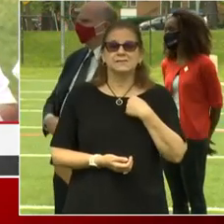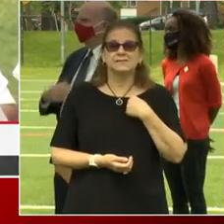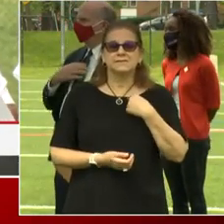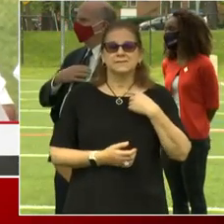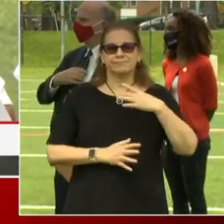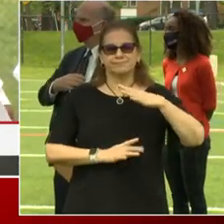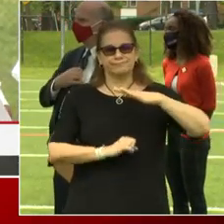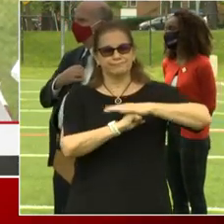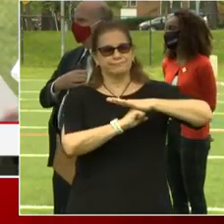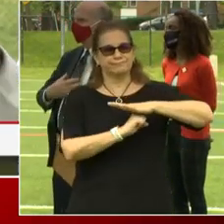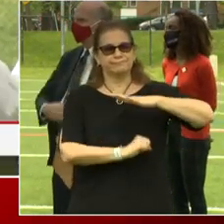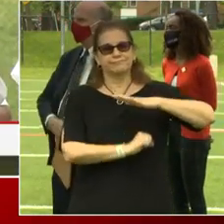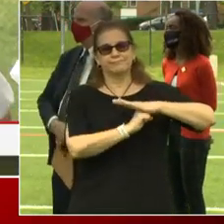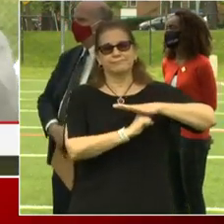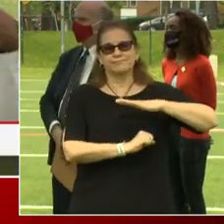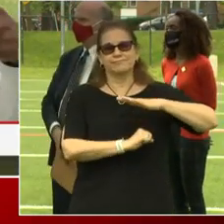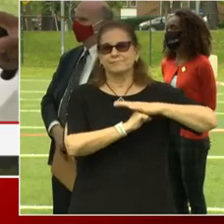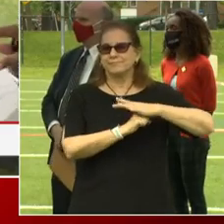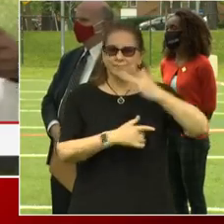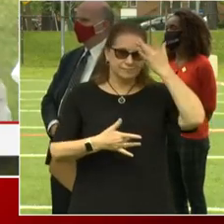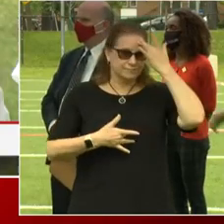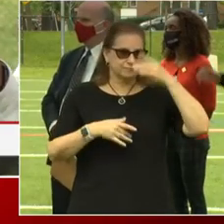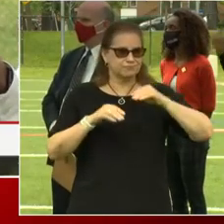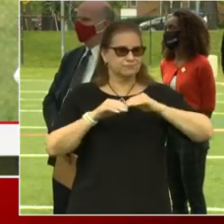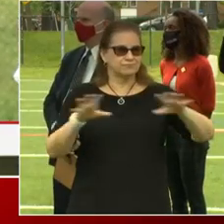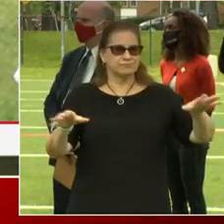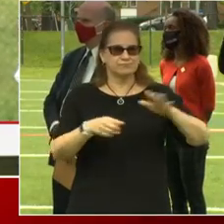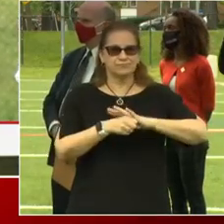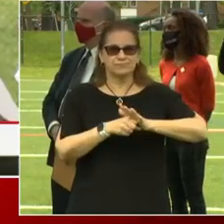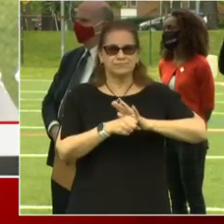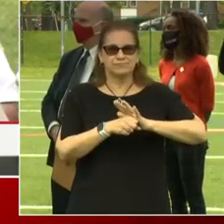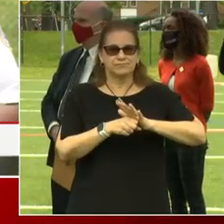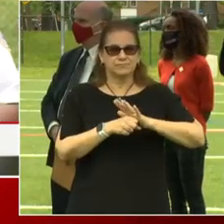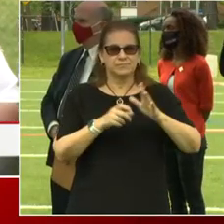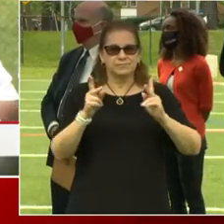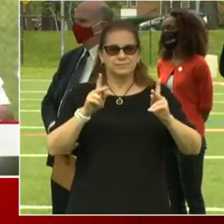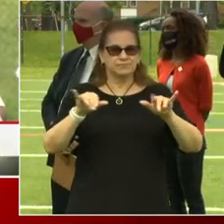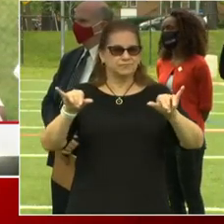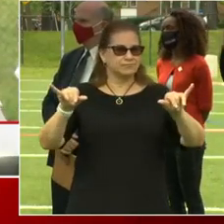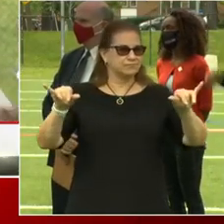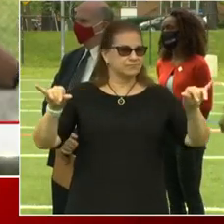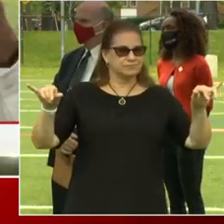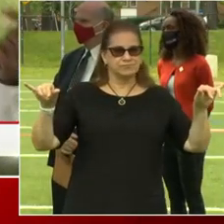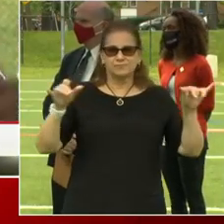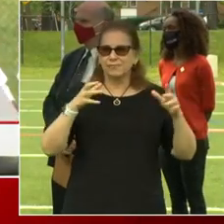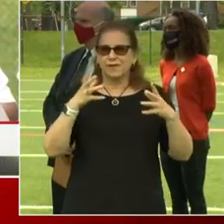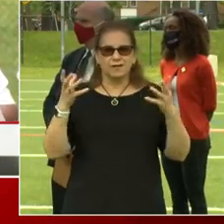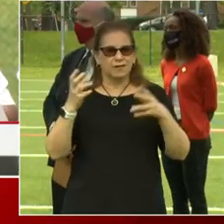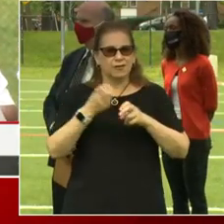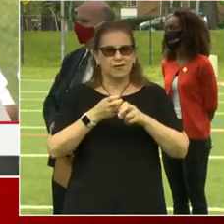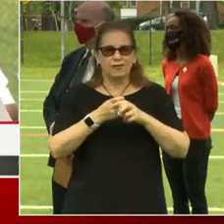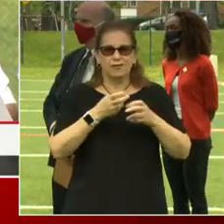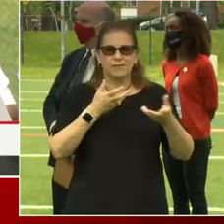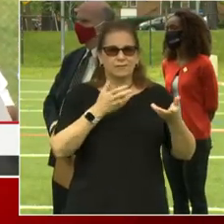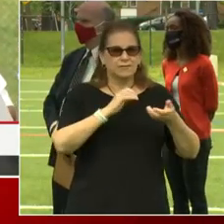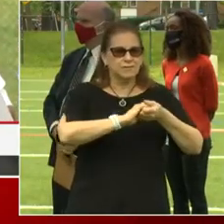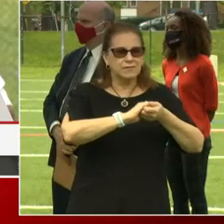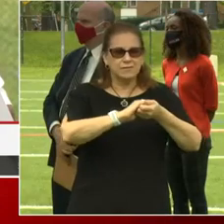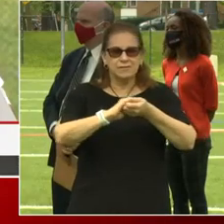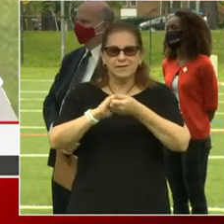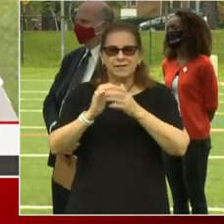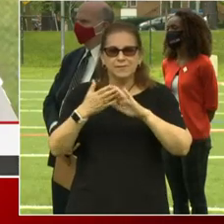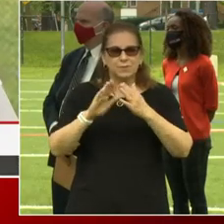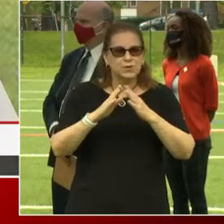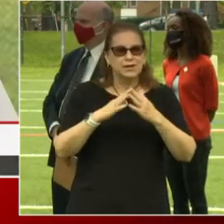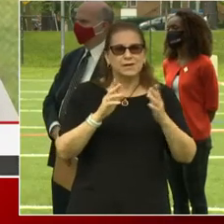height of the pandemic, and there was not a lot of connection with community. Our officers, what they normally would do in terms